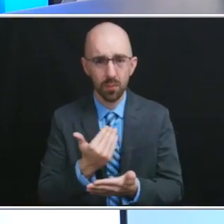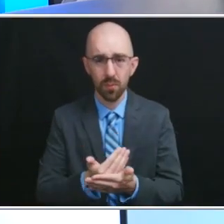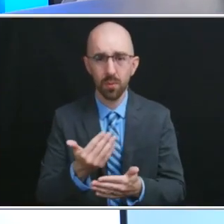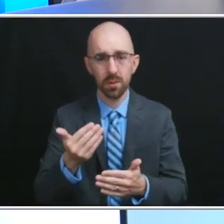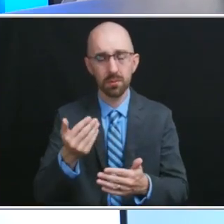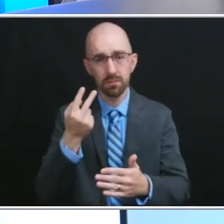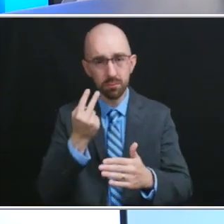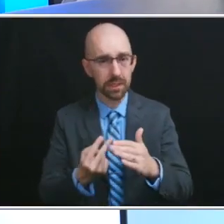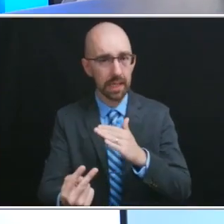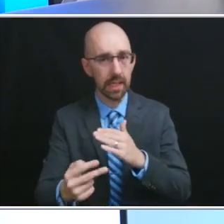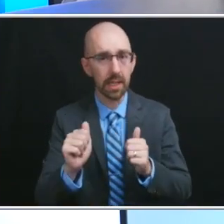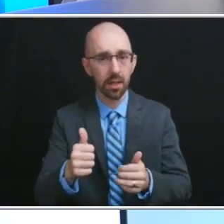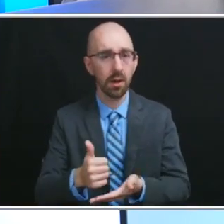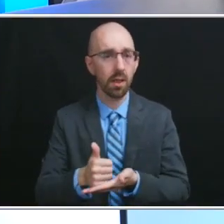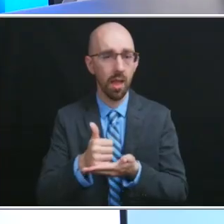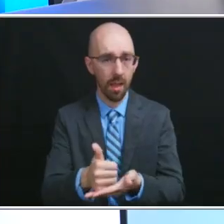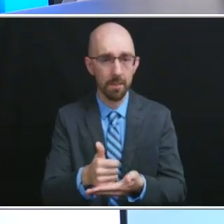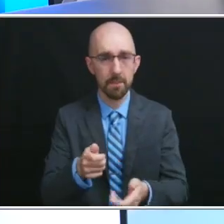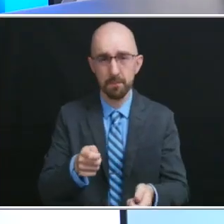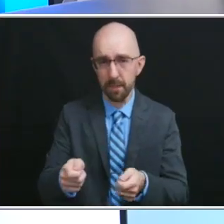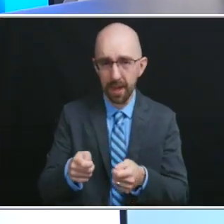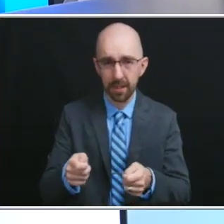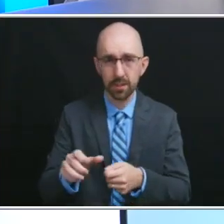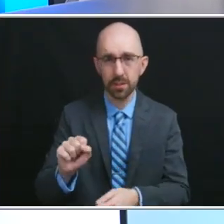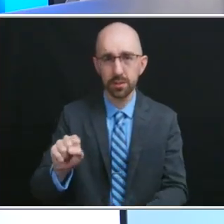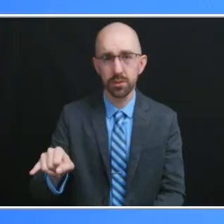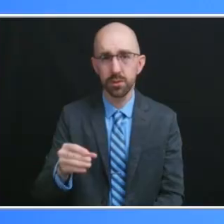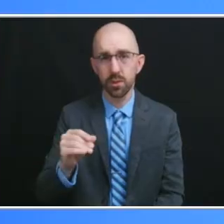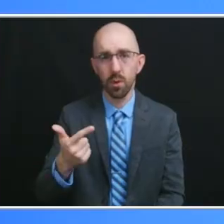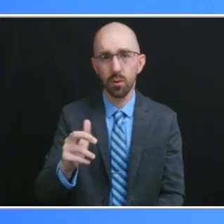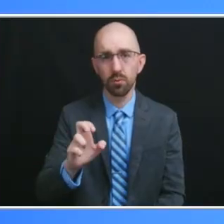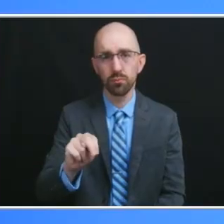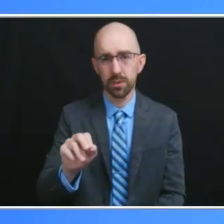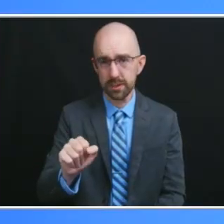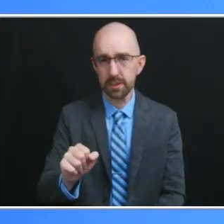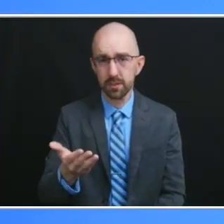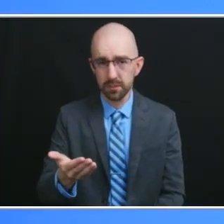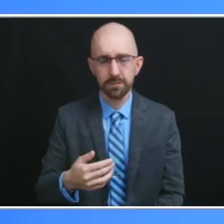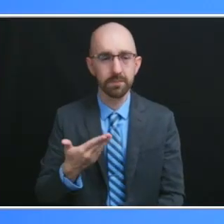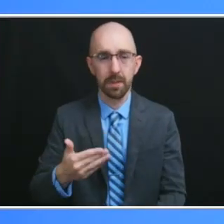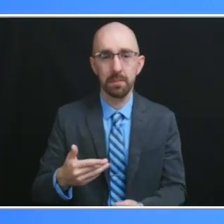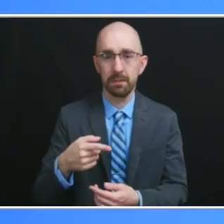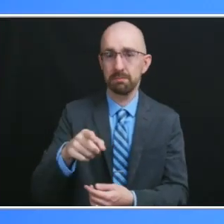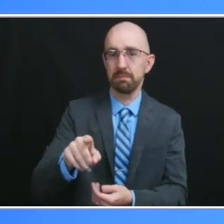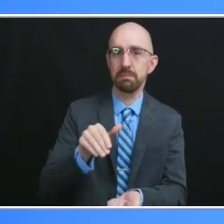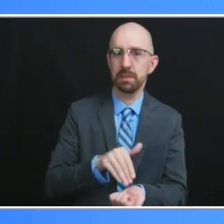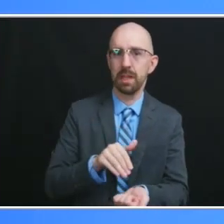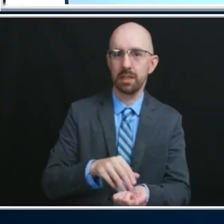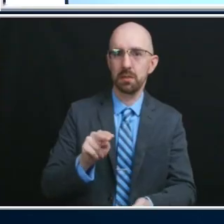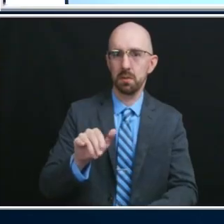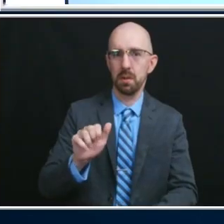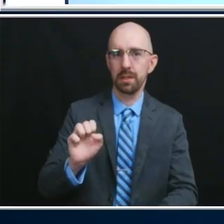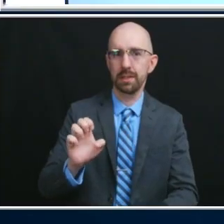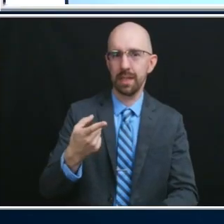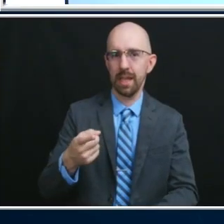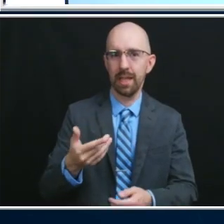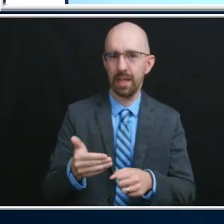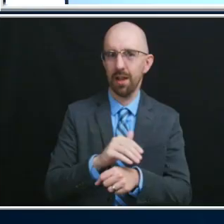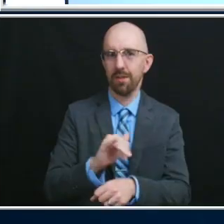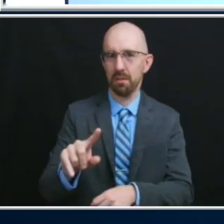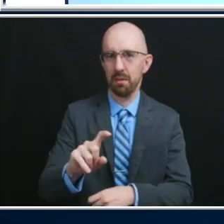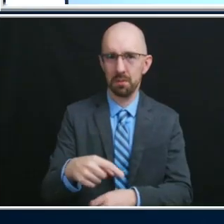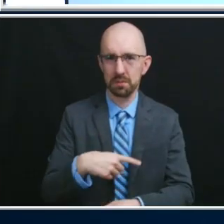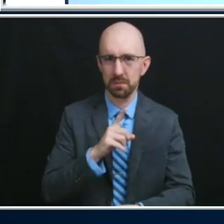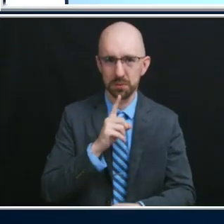could help manage Sjögren's? Yeah, I may defer that to Dr. Nyase. I think he was going to cover that question. Sure. We'll let you